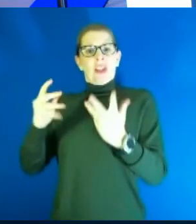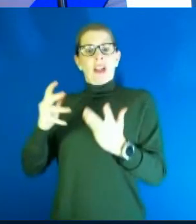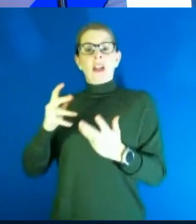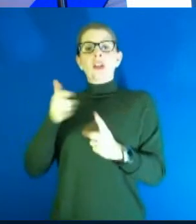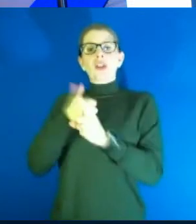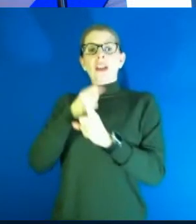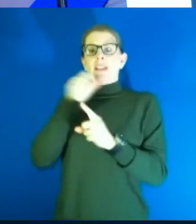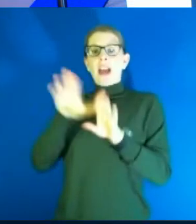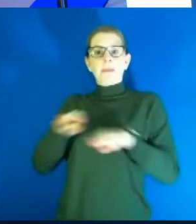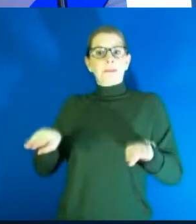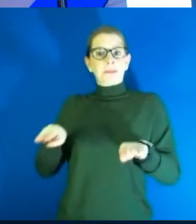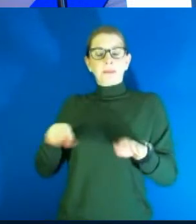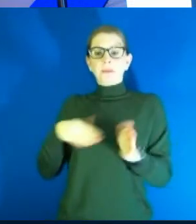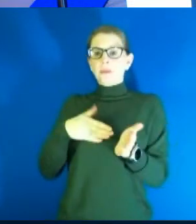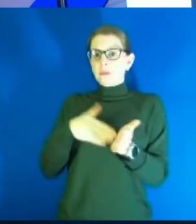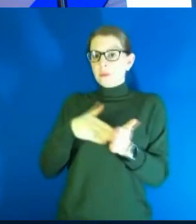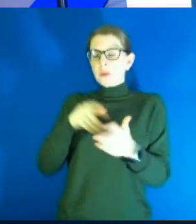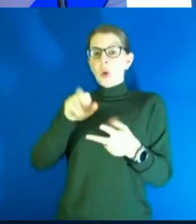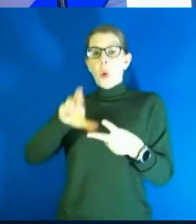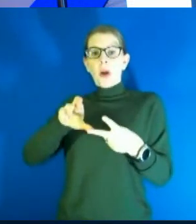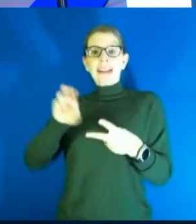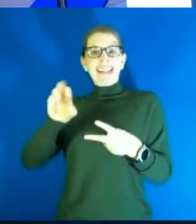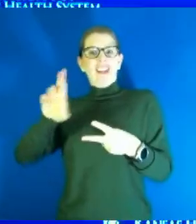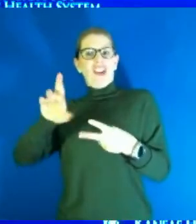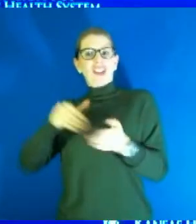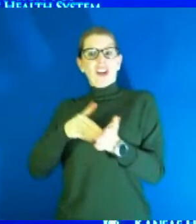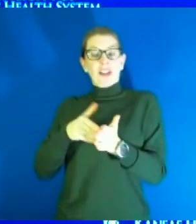ER physician, but you do have some insight on this, please.